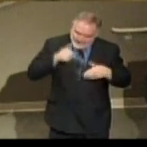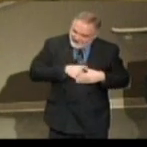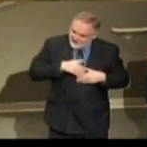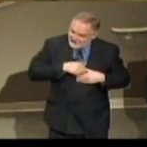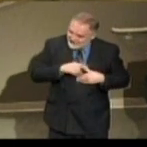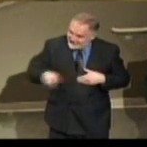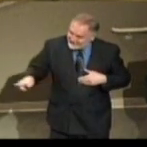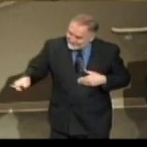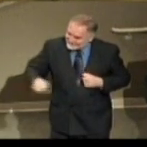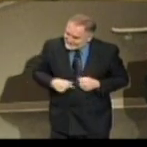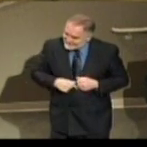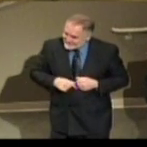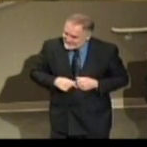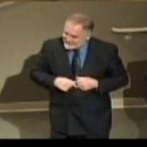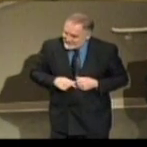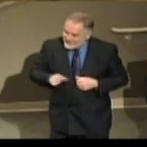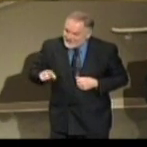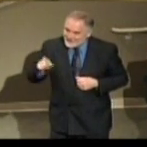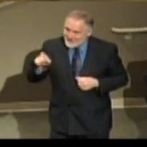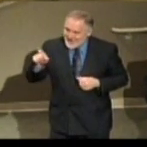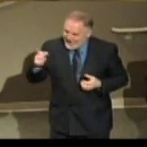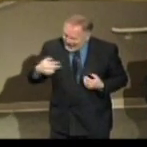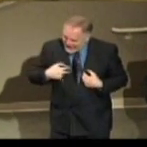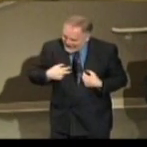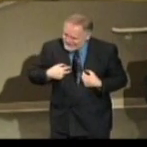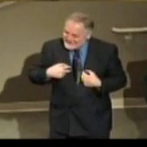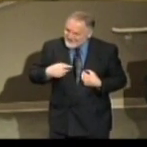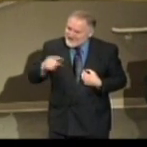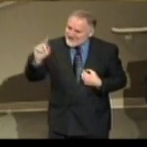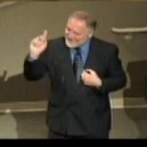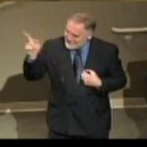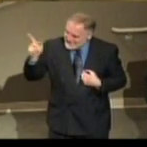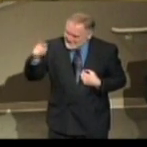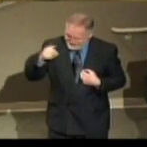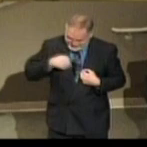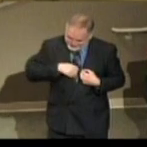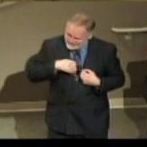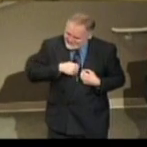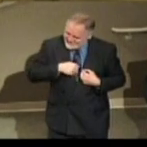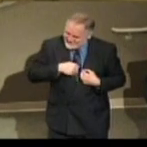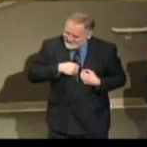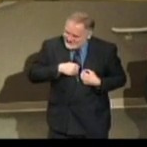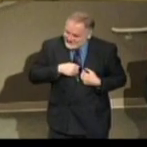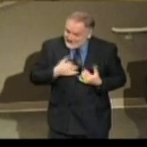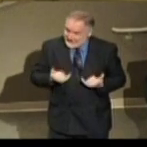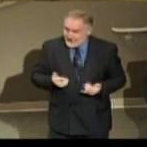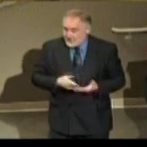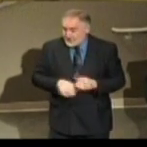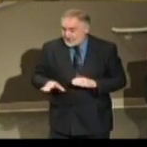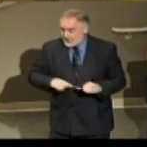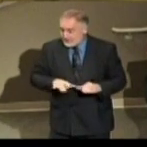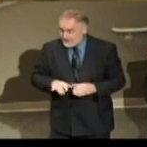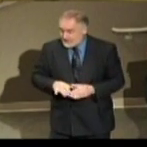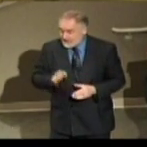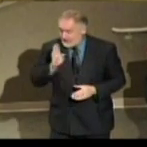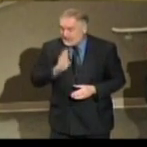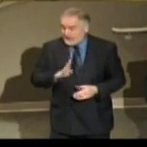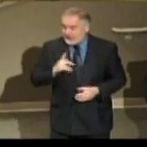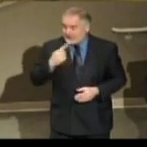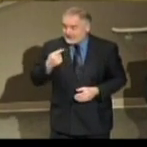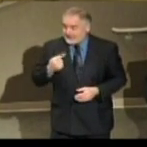in you. You have him. Now, what are you doing to him? And God